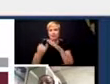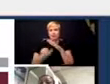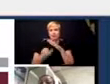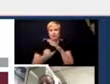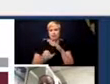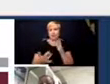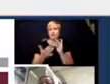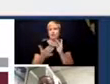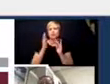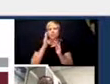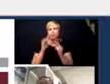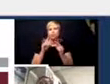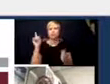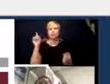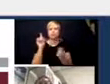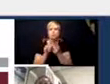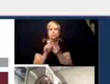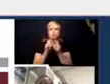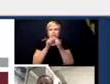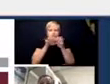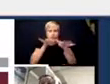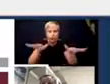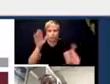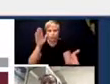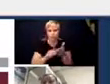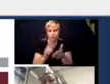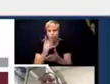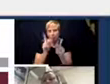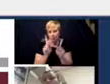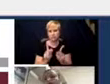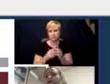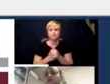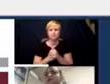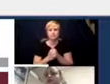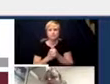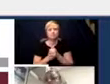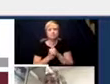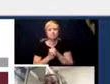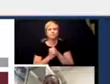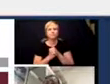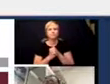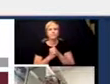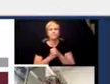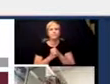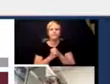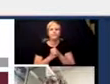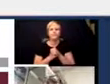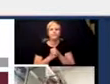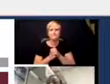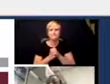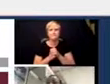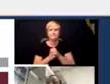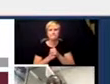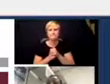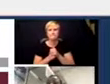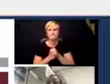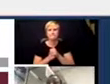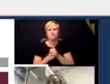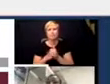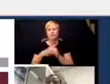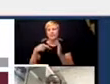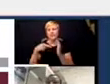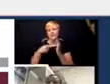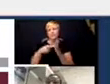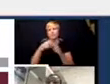So we have needed significant help to stand up this robust contact tracing program for the next 18 to 24 months